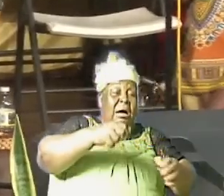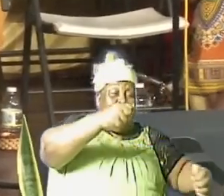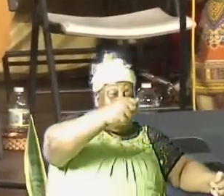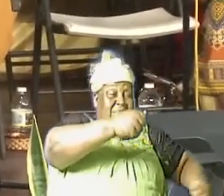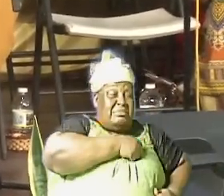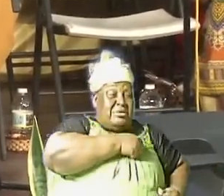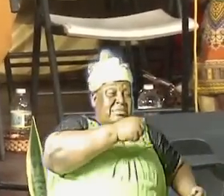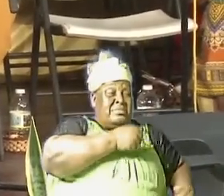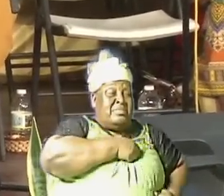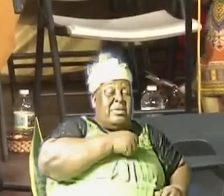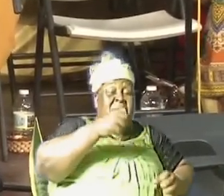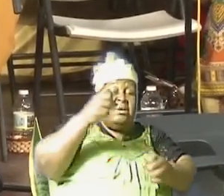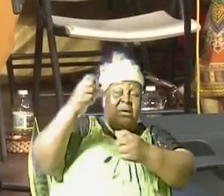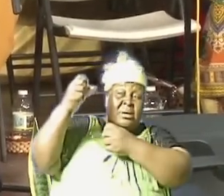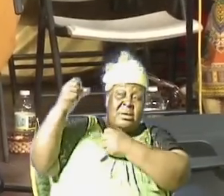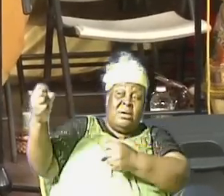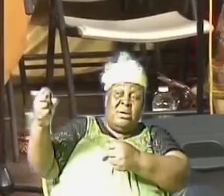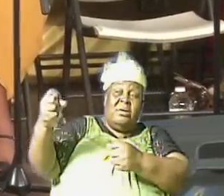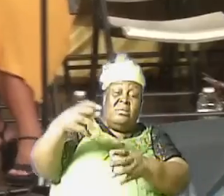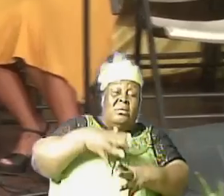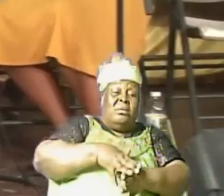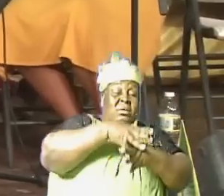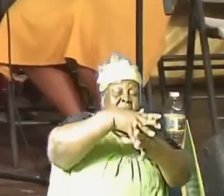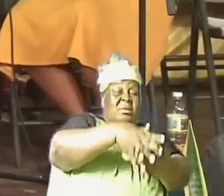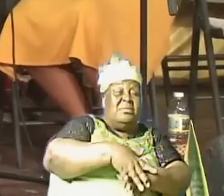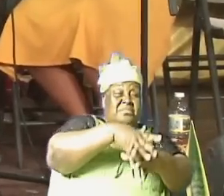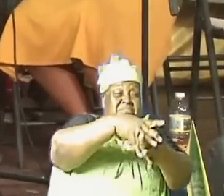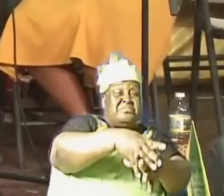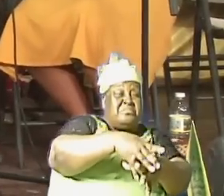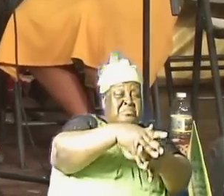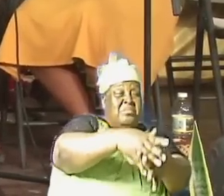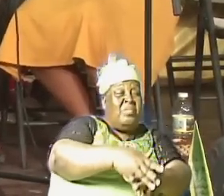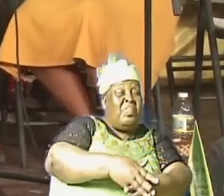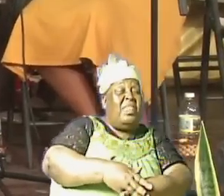army, like mighty chariots,